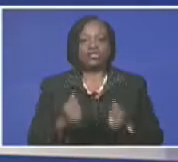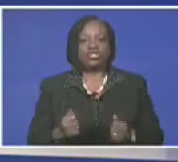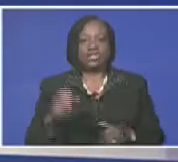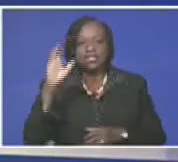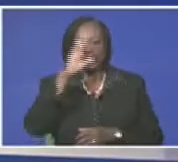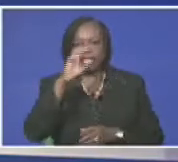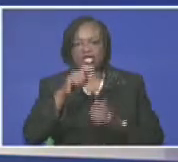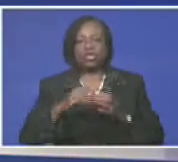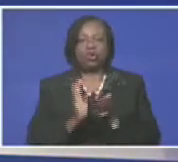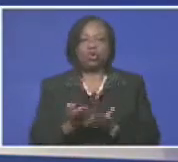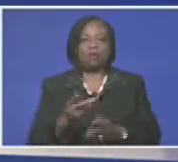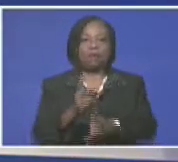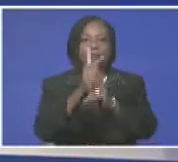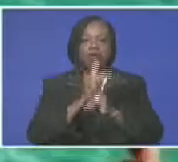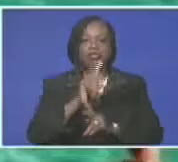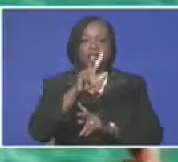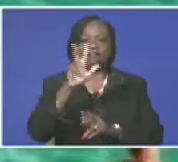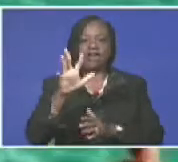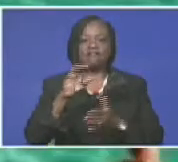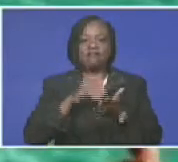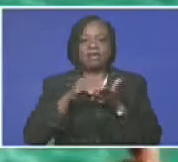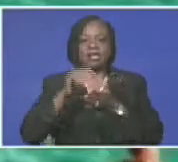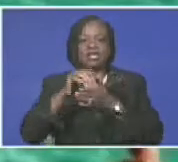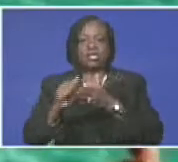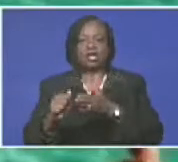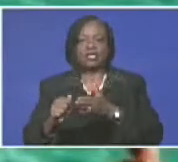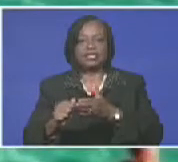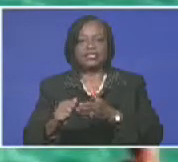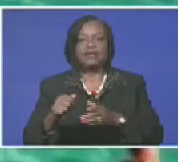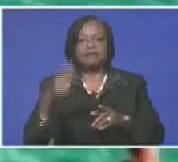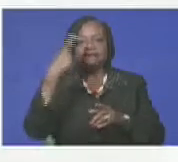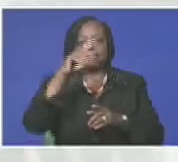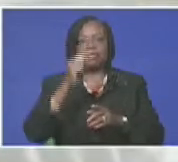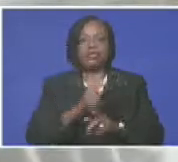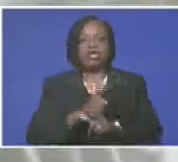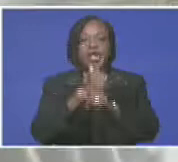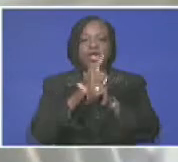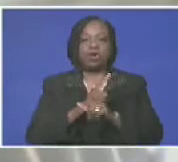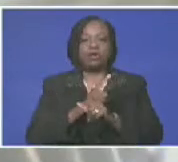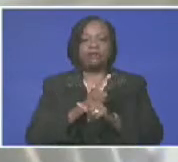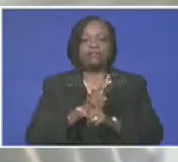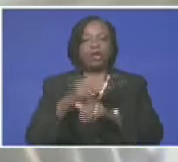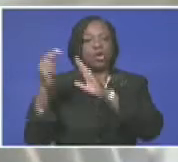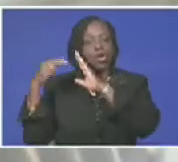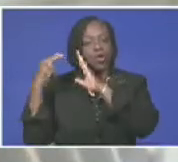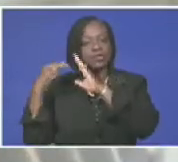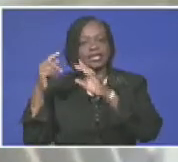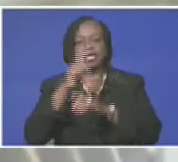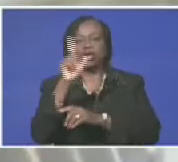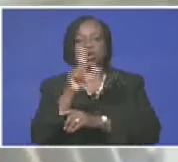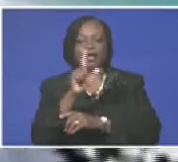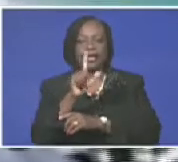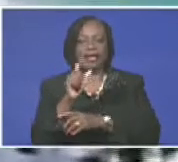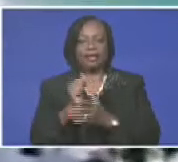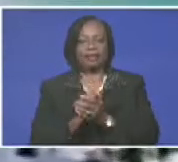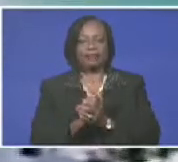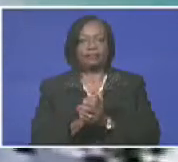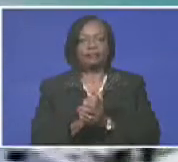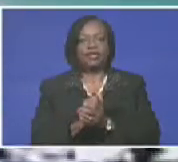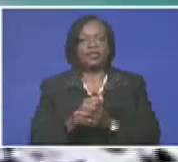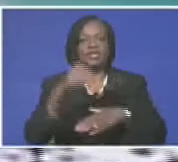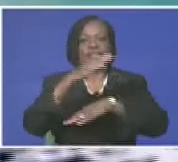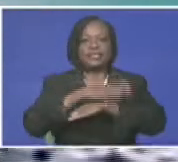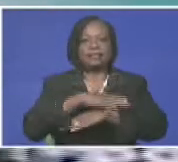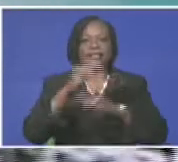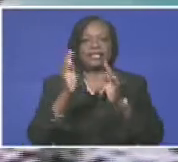borrow $35 million to guarantee the loan to Lucayan Renewal Holdings Limited was tabled in the House of Assembly today. The hotel is being